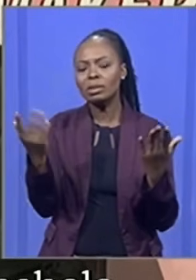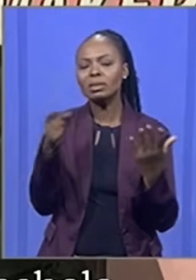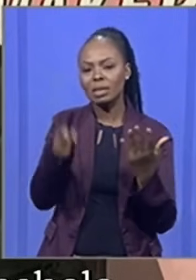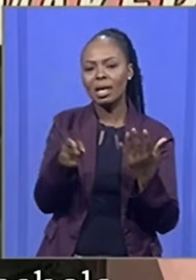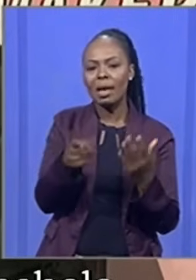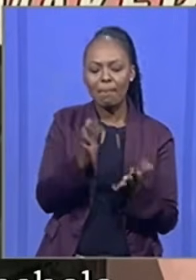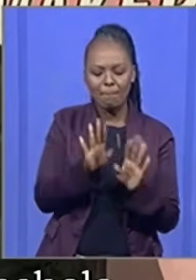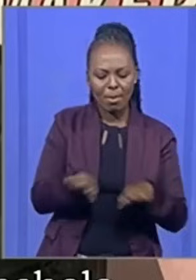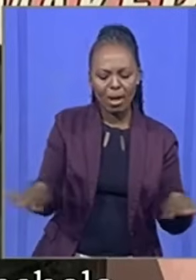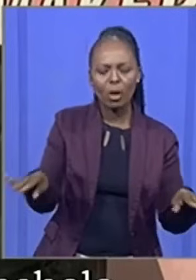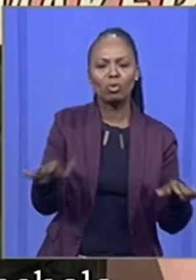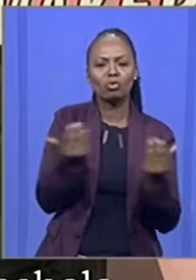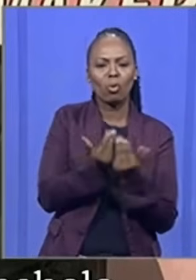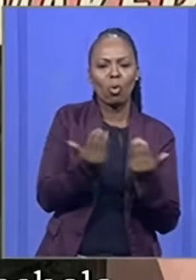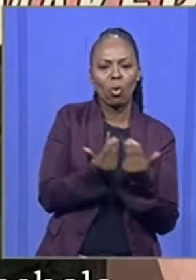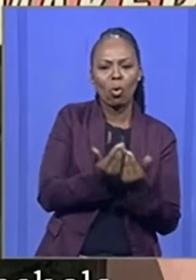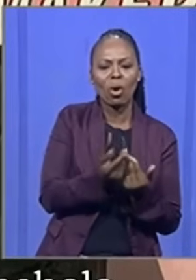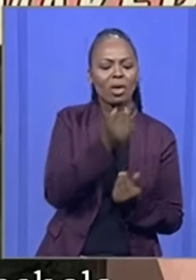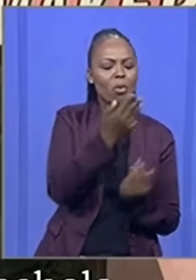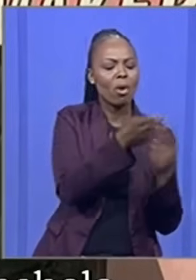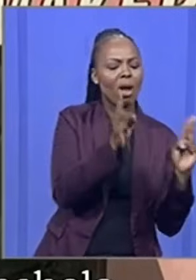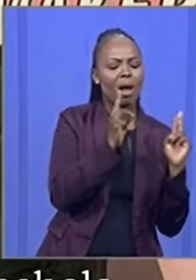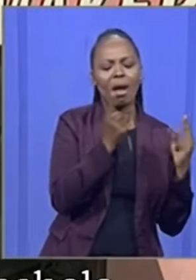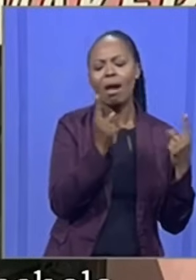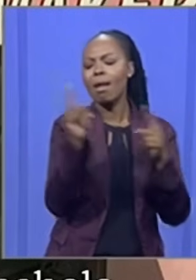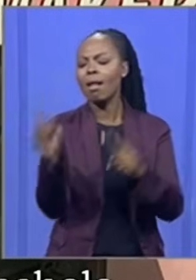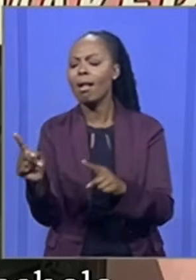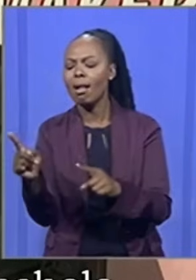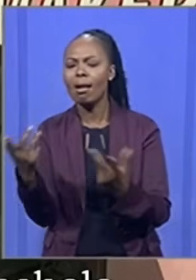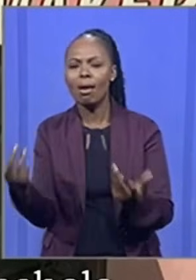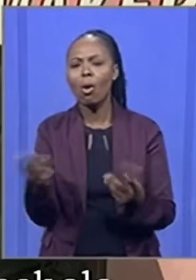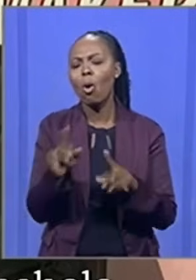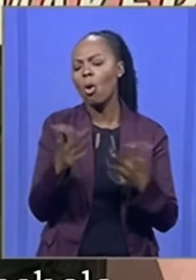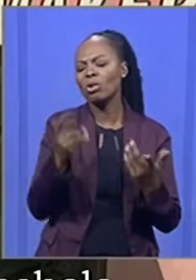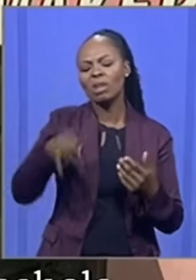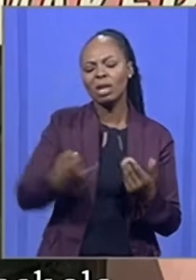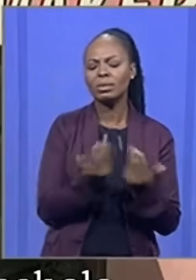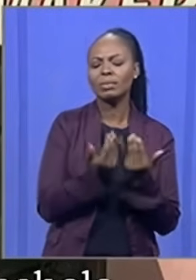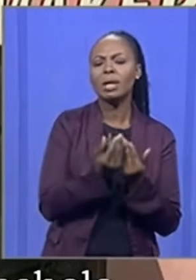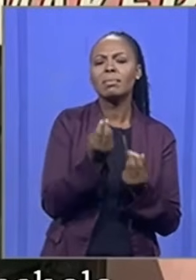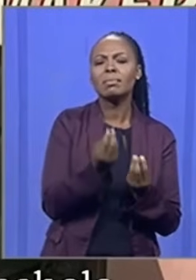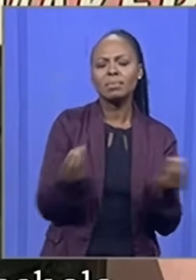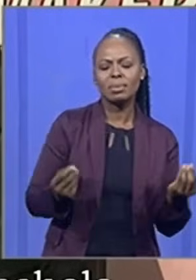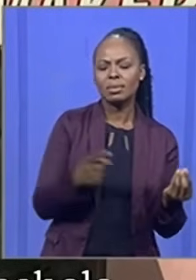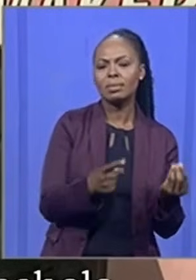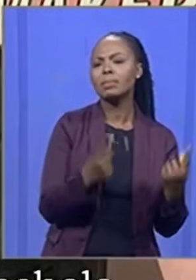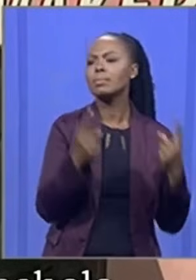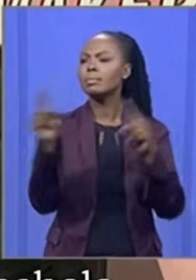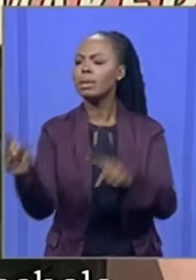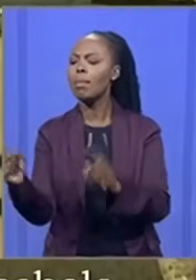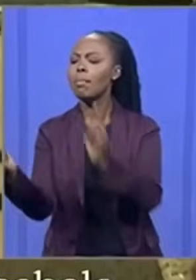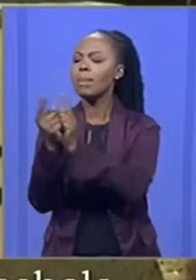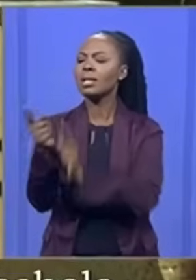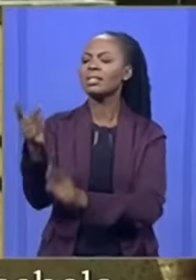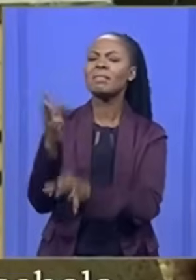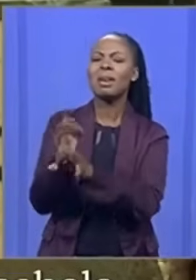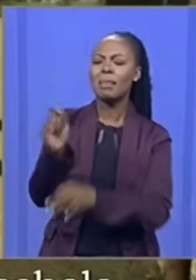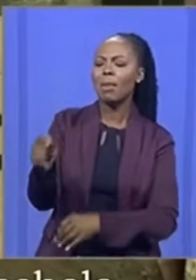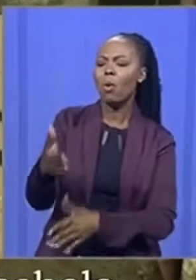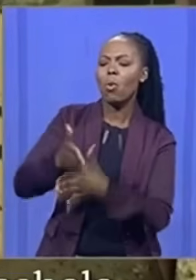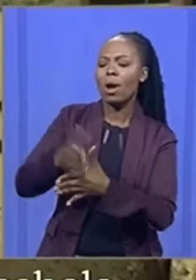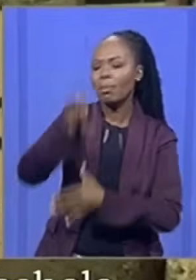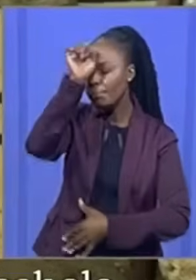ba sekolo ba kopana le bontate ba ba bagolo ba leng gore in most cases ba tlile mo ba tlilo bereka. Dikilomitara